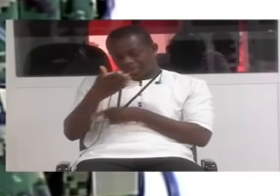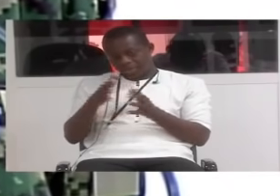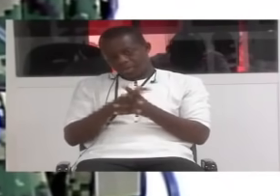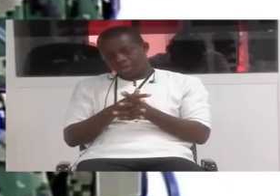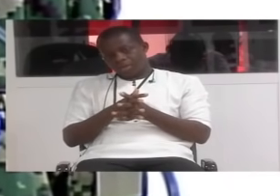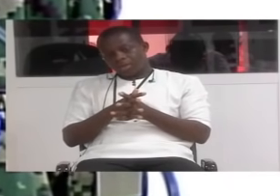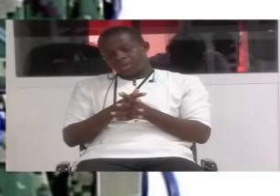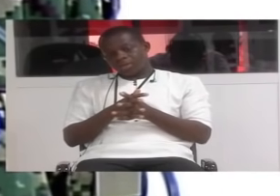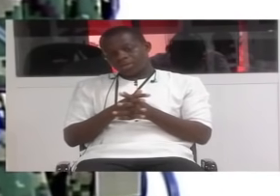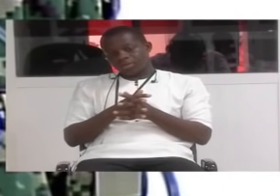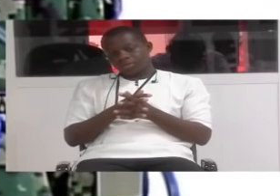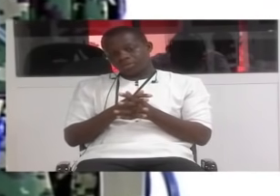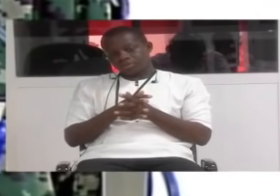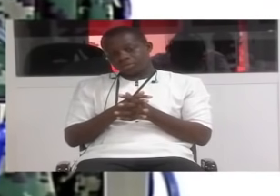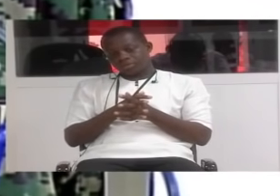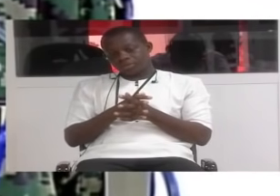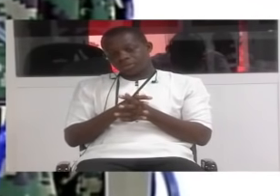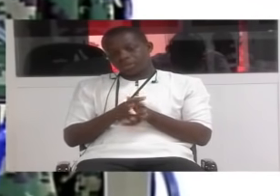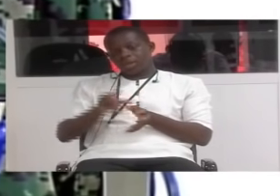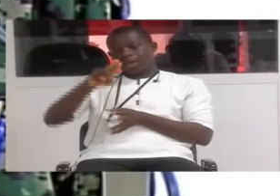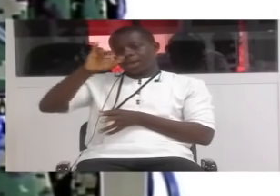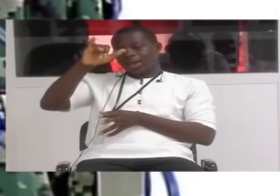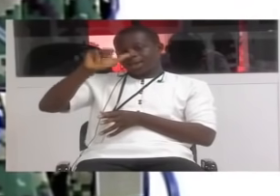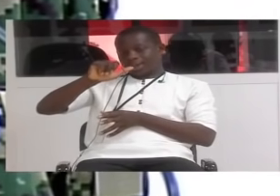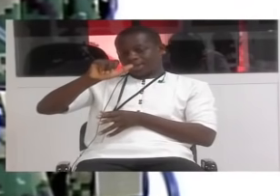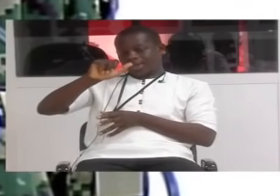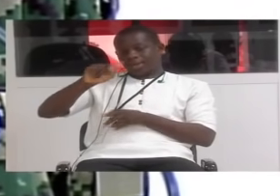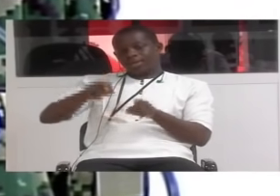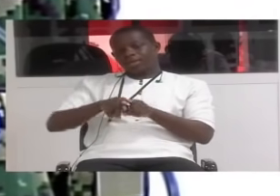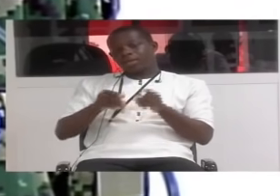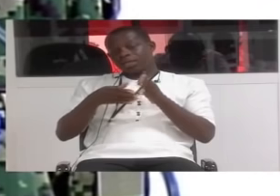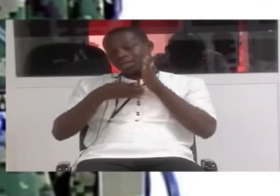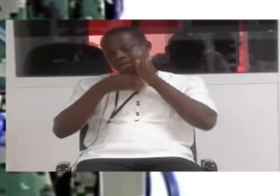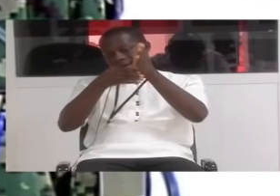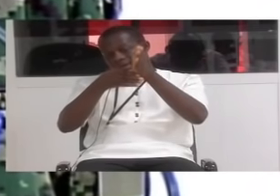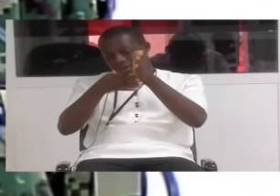The director of the NIA Nyatonko. The director of the NIA.